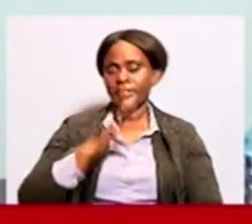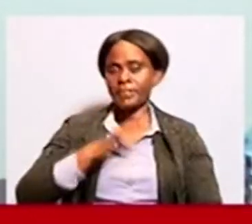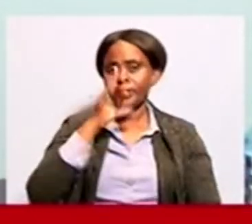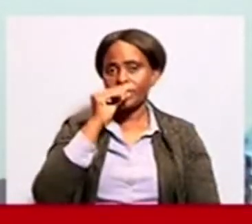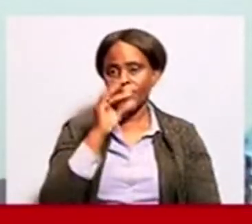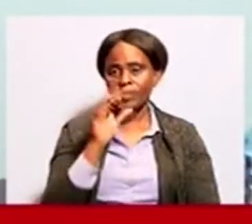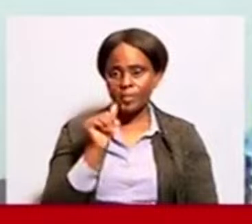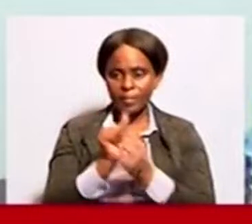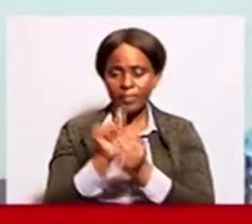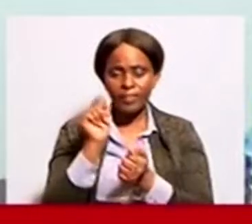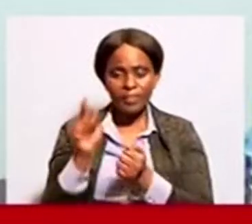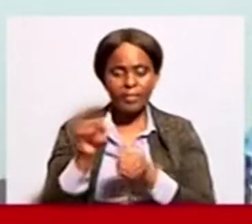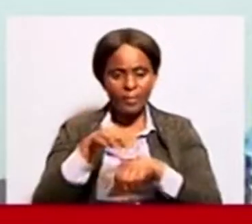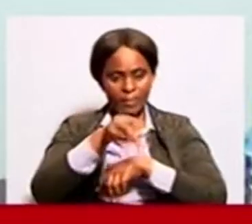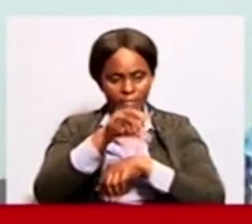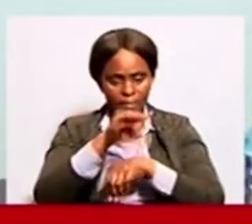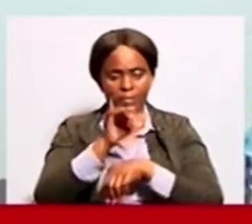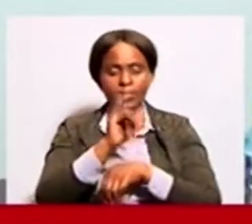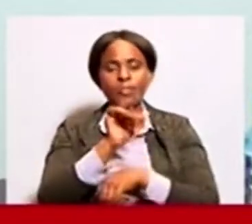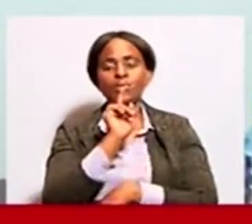that guidance,